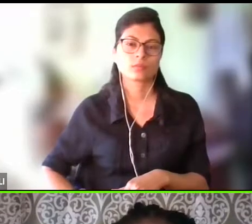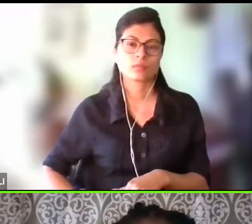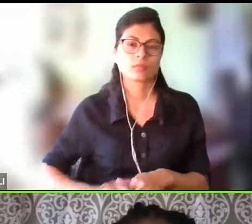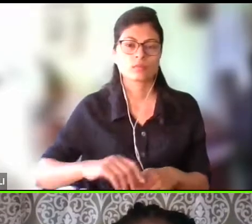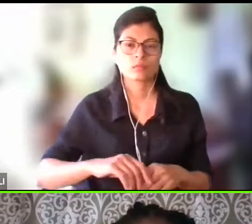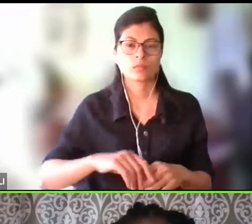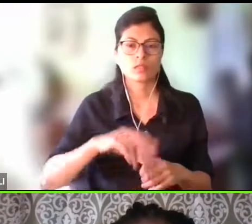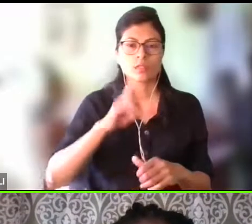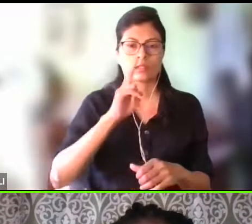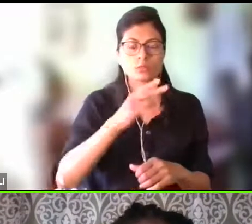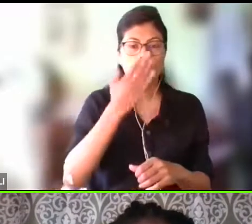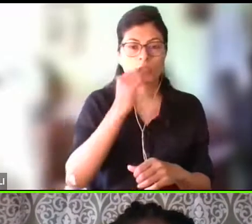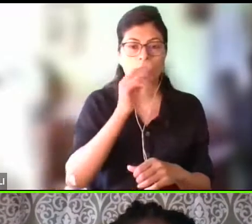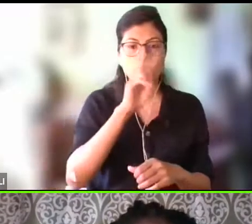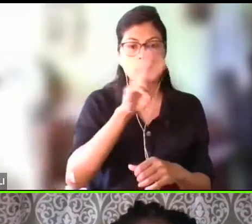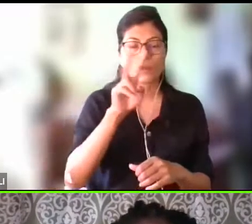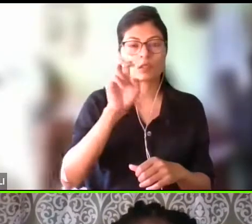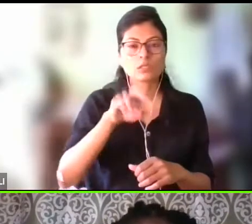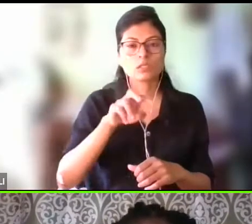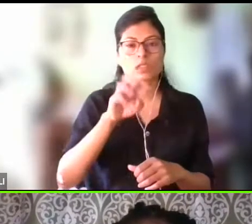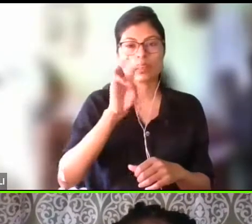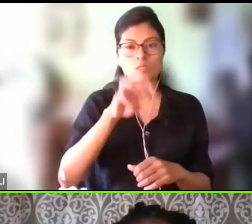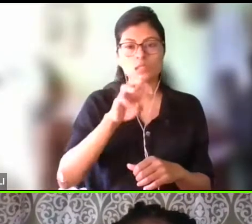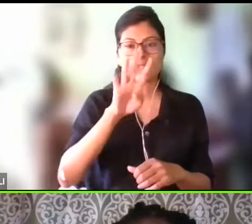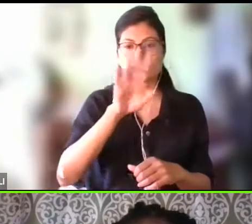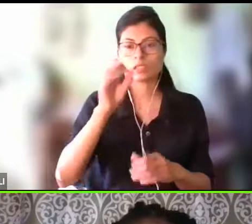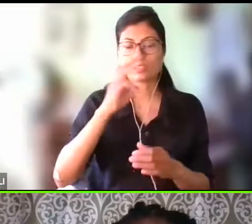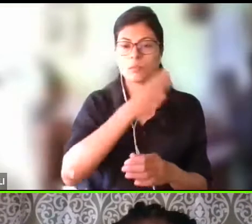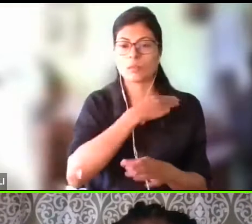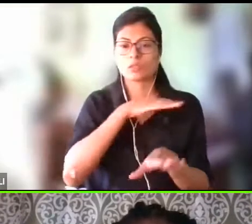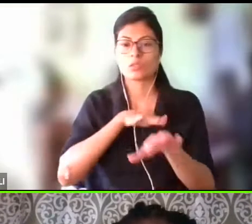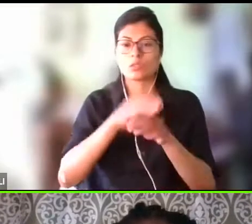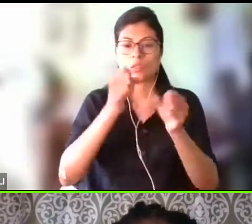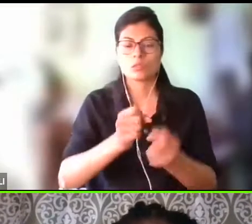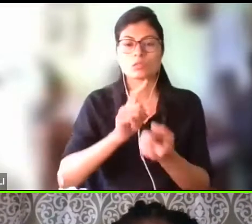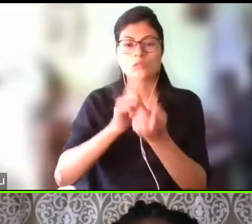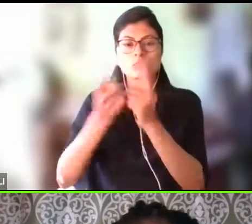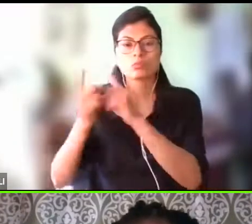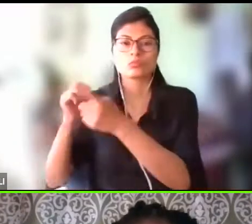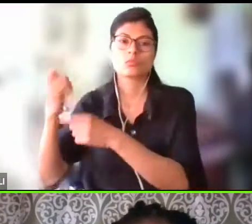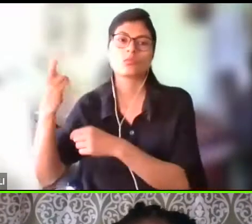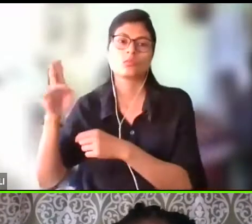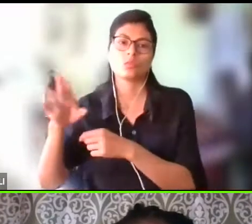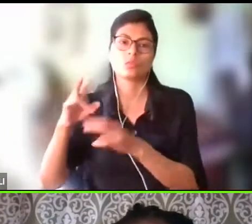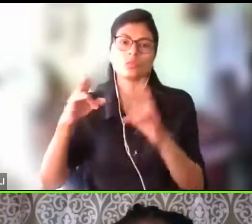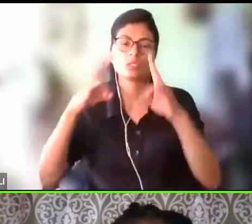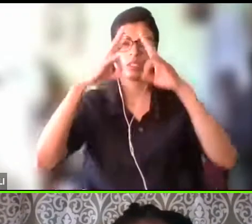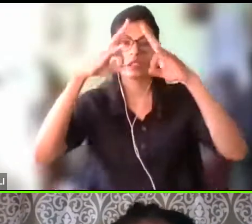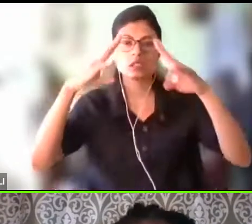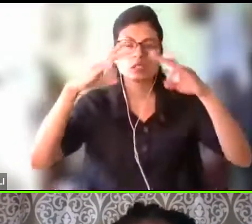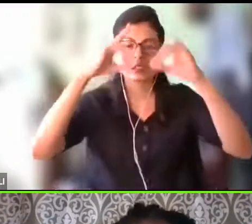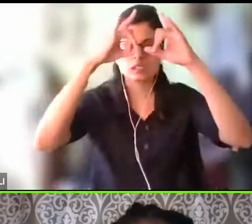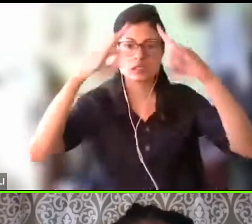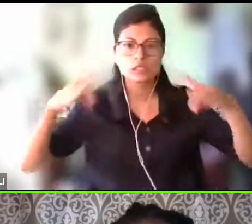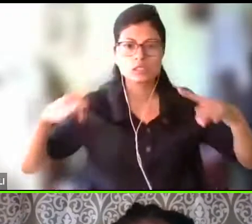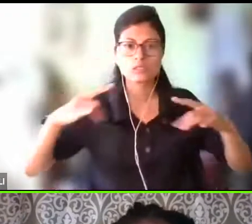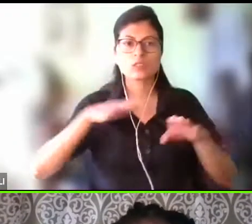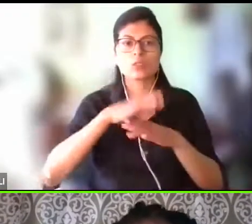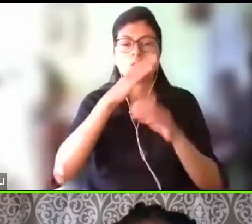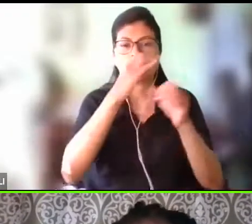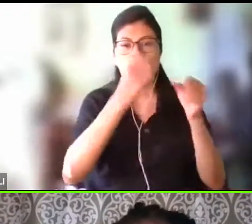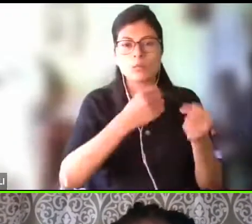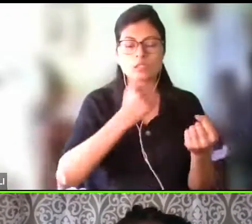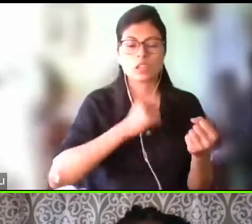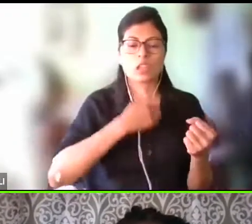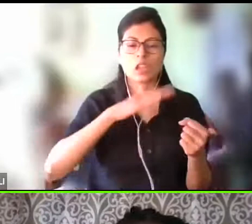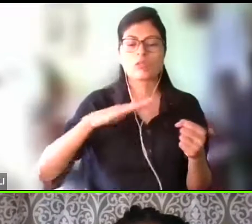having to relocate in shelters or living with relatives in the red zone, which is further from